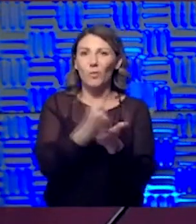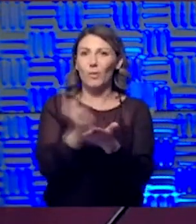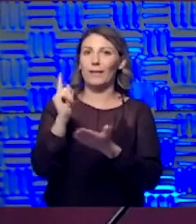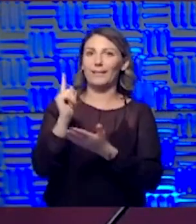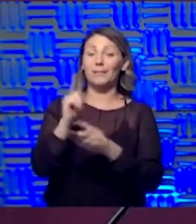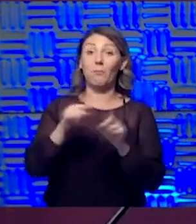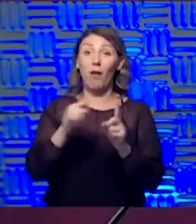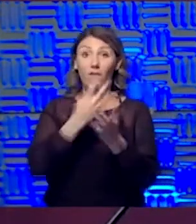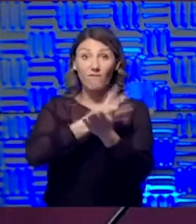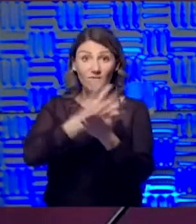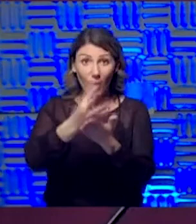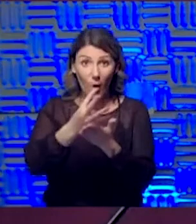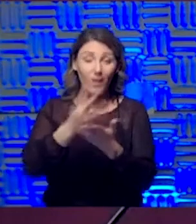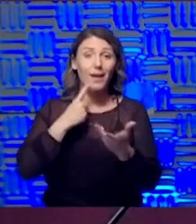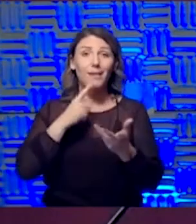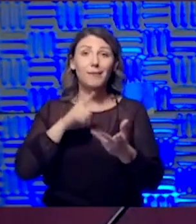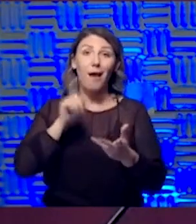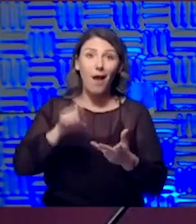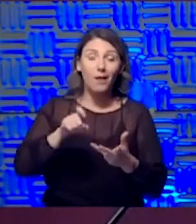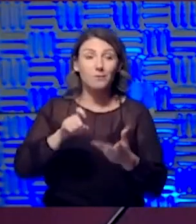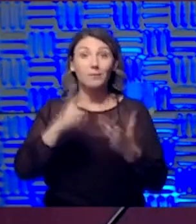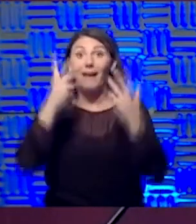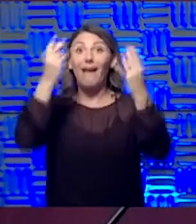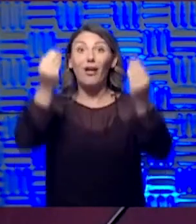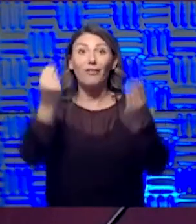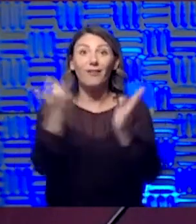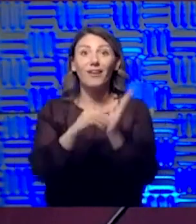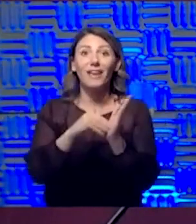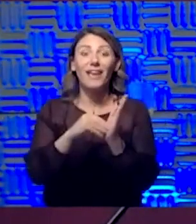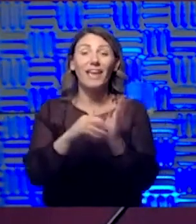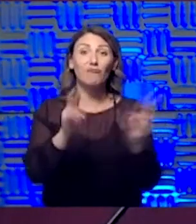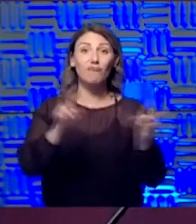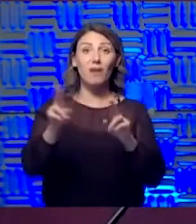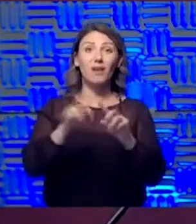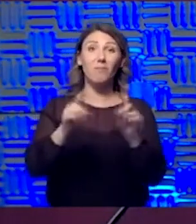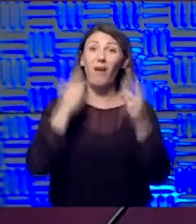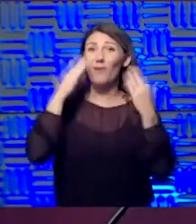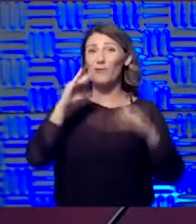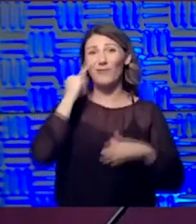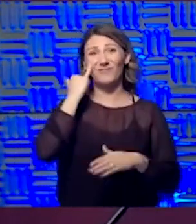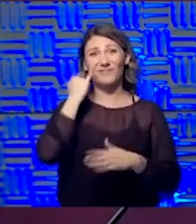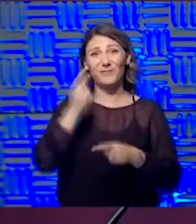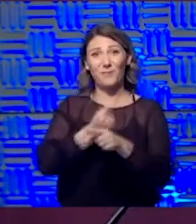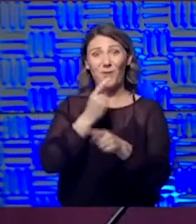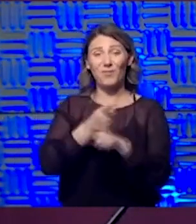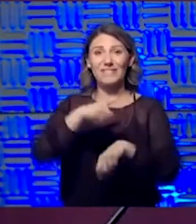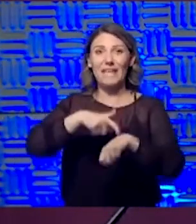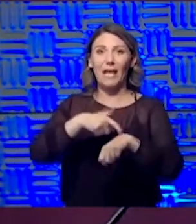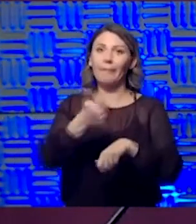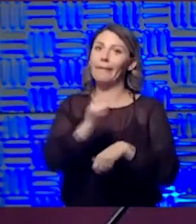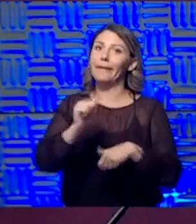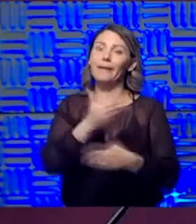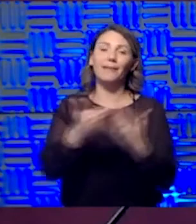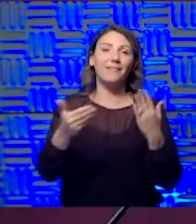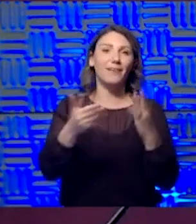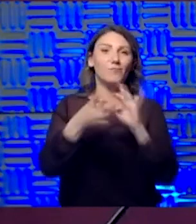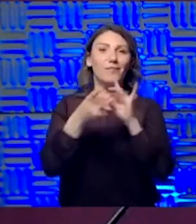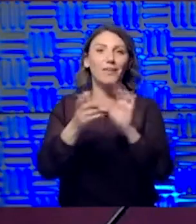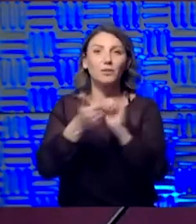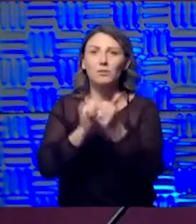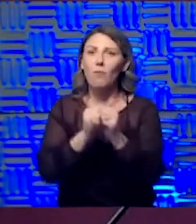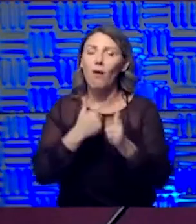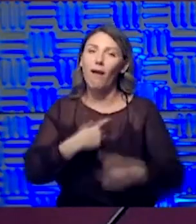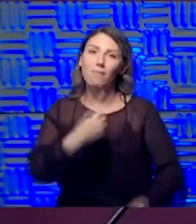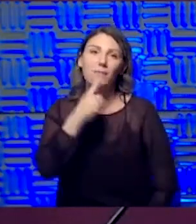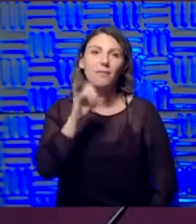4 weeks to be able to get back out there, and I'm ready. I just don't know if it's the right time to do that. But anything sports related, I totally miss that, and I miss